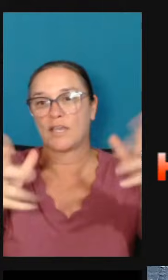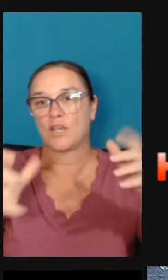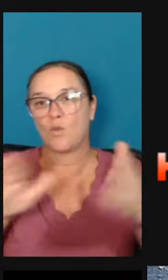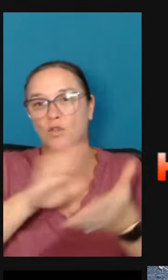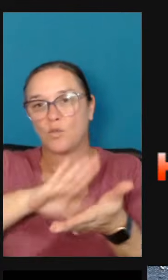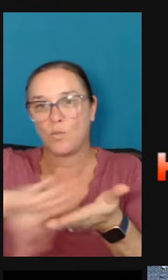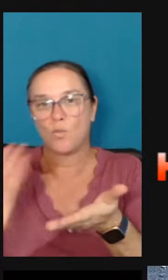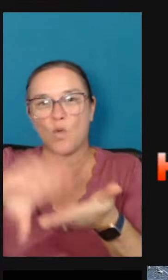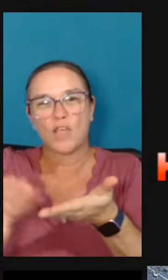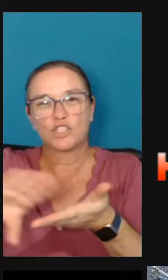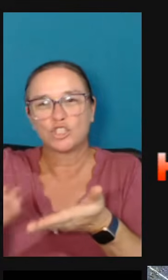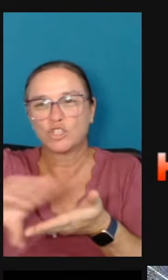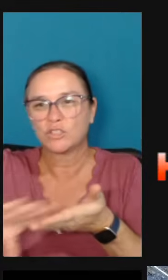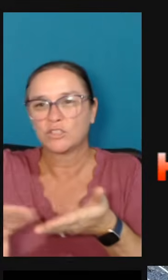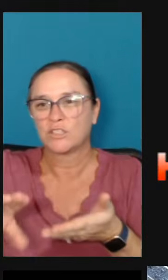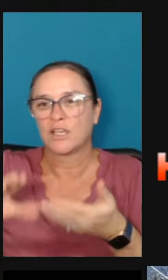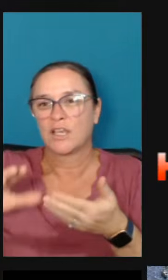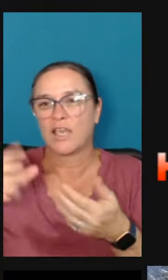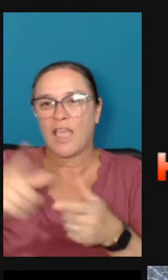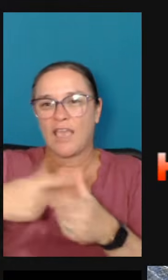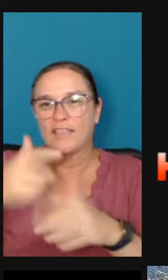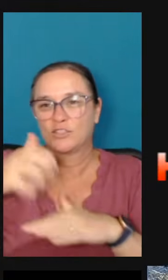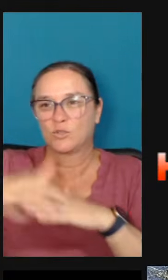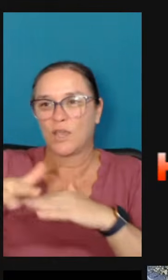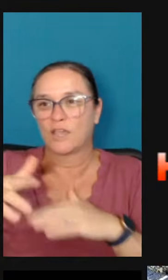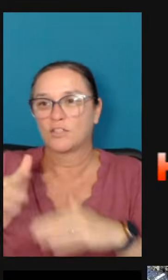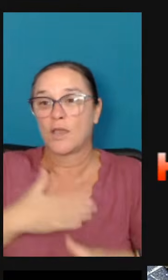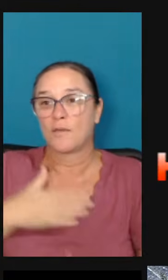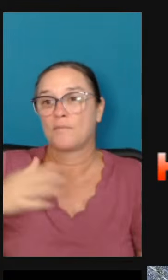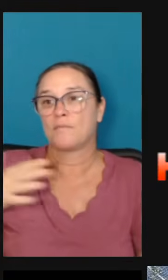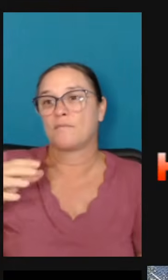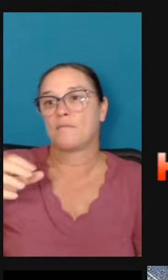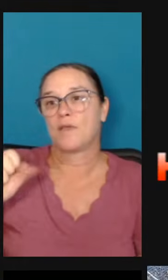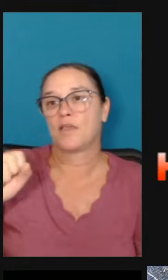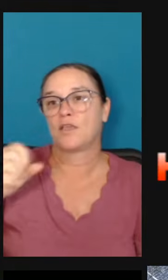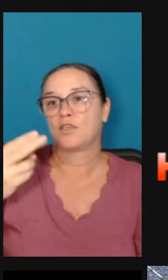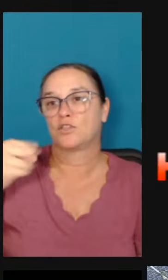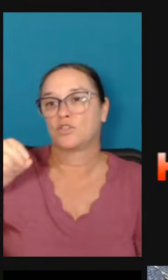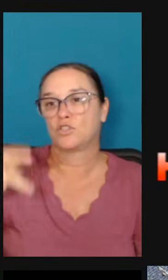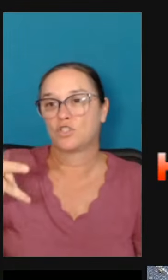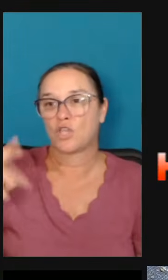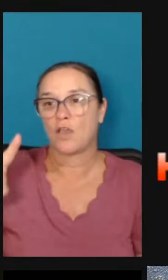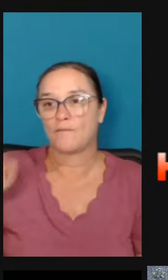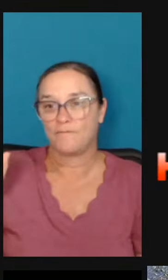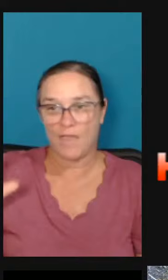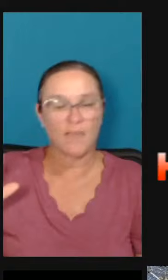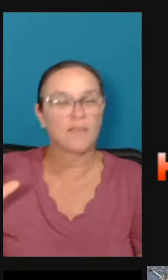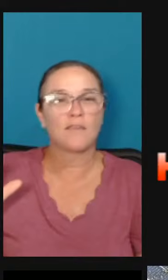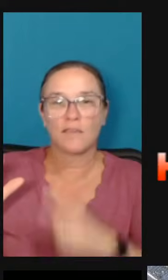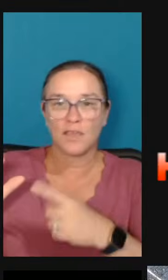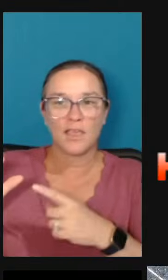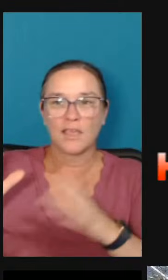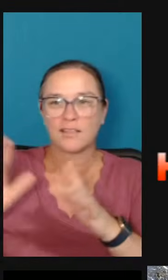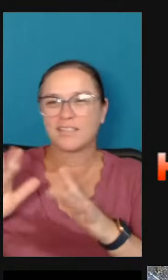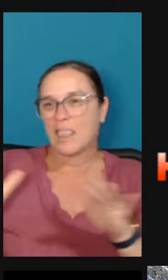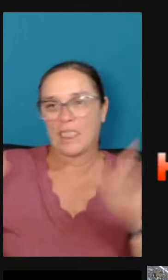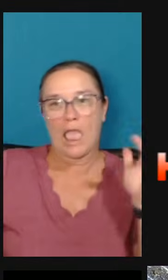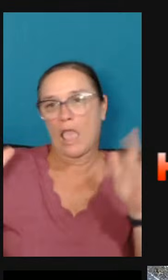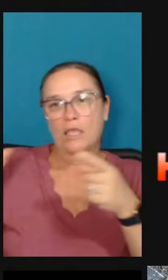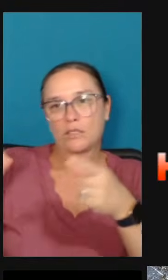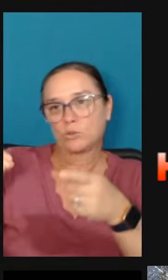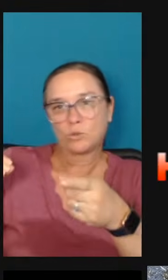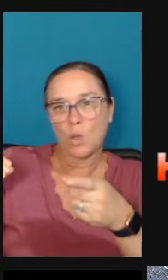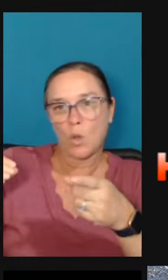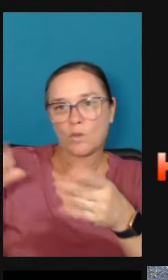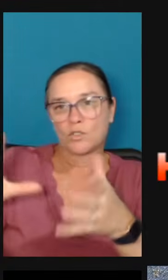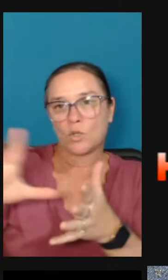was my shop vac that I found worked really well to actually, the stuff's all so light, it just comes just shooting